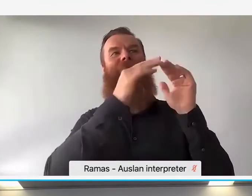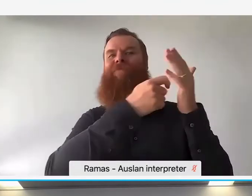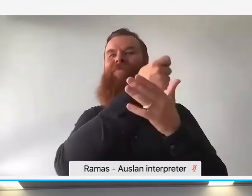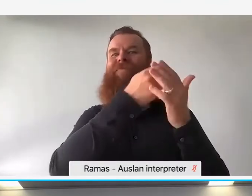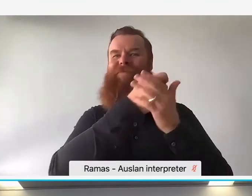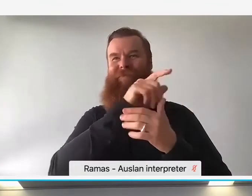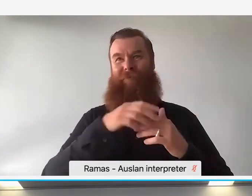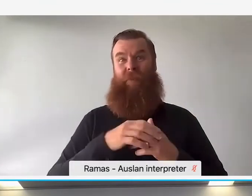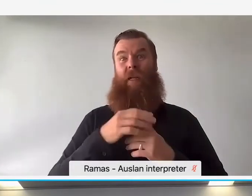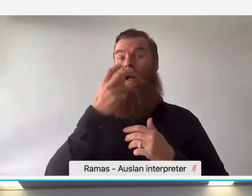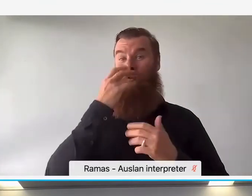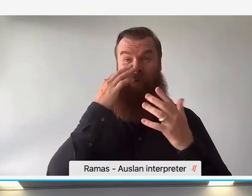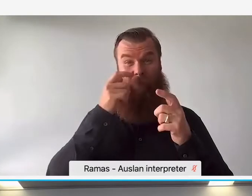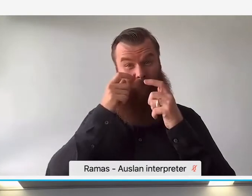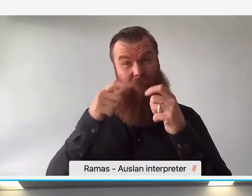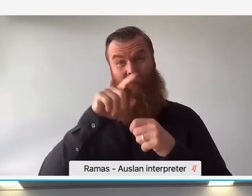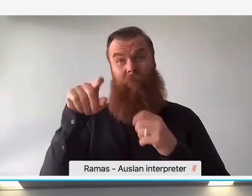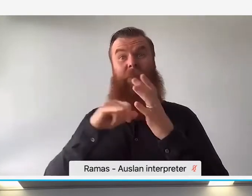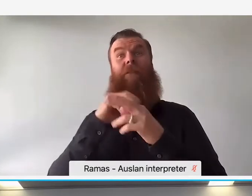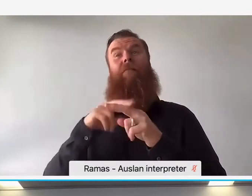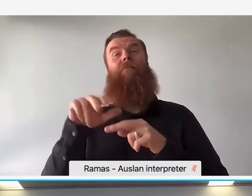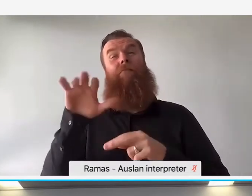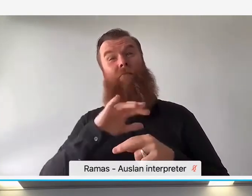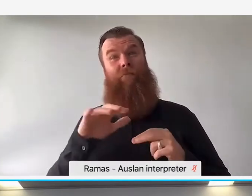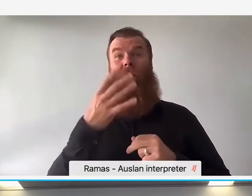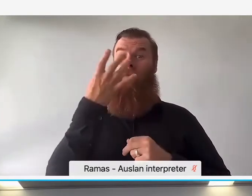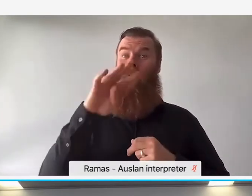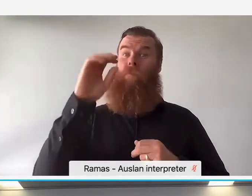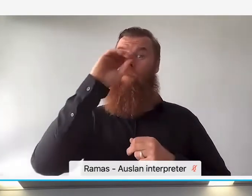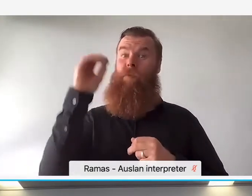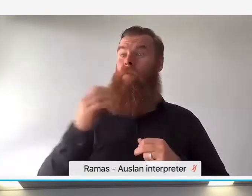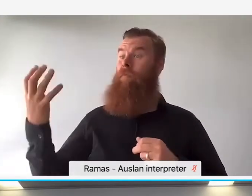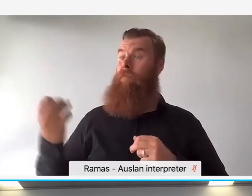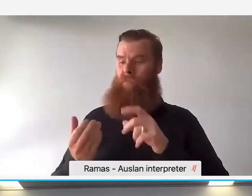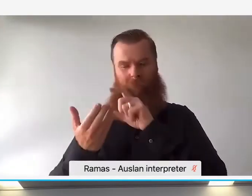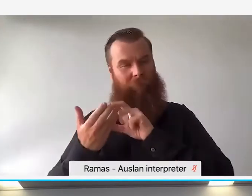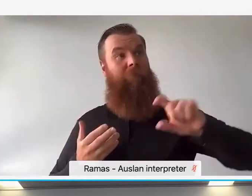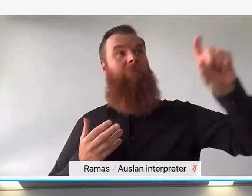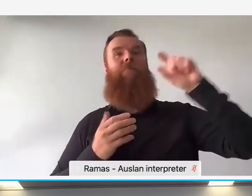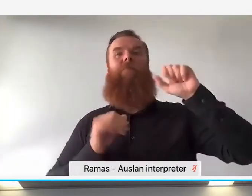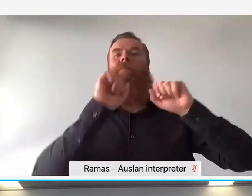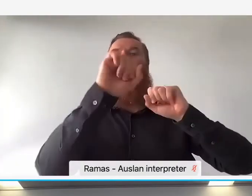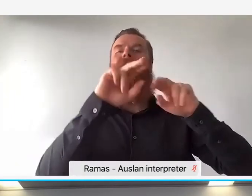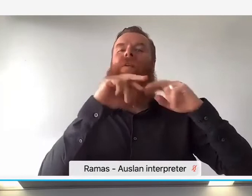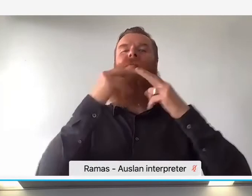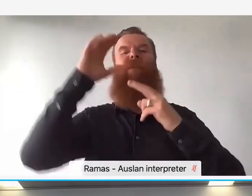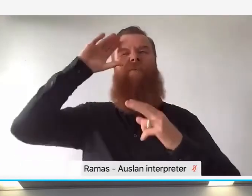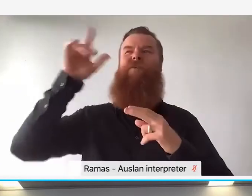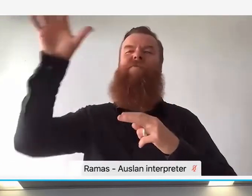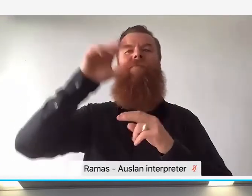been sending about 40% of their earnings home. So keeping the cost of living low